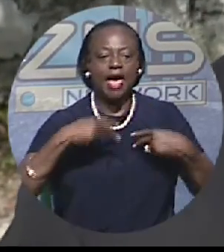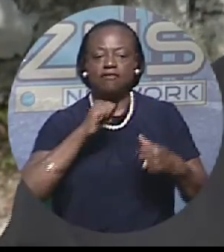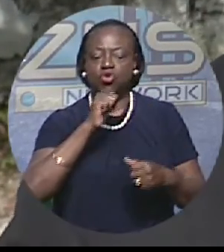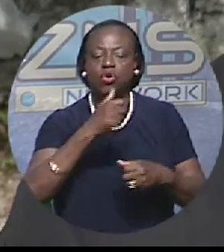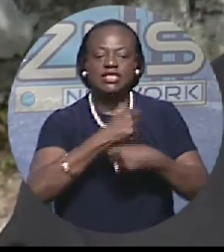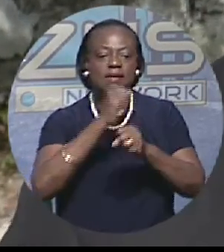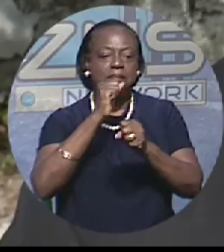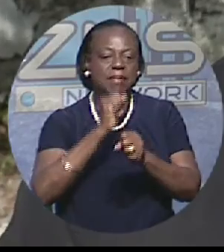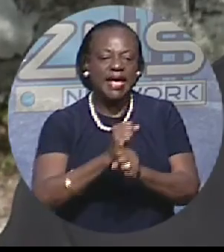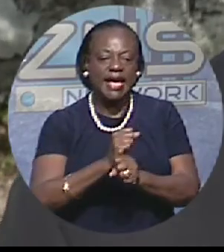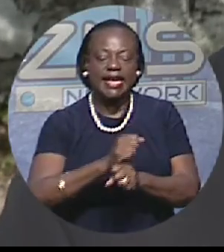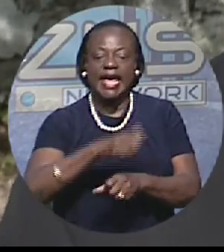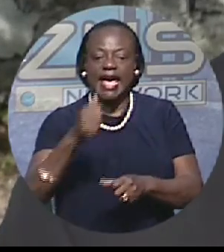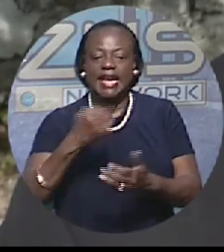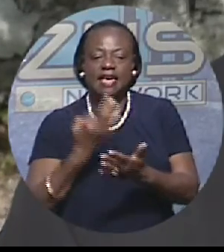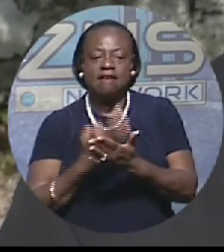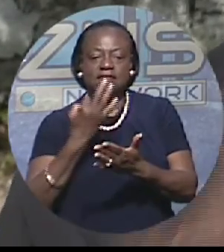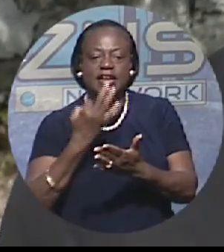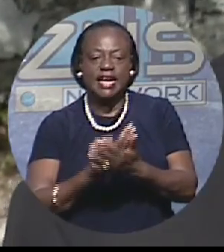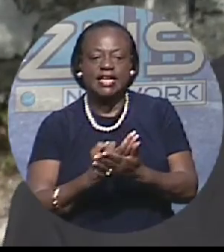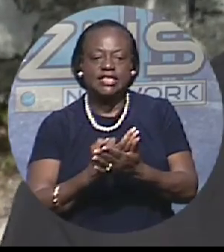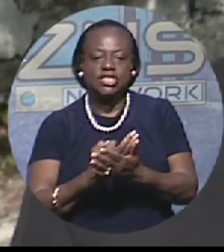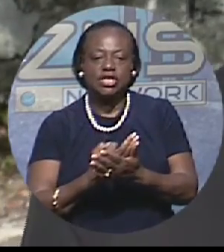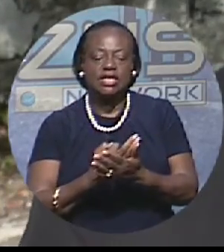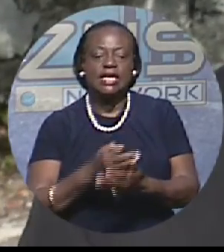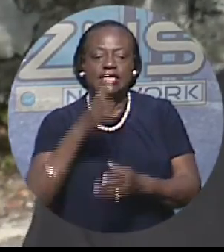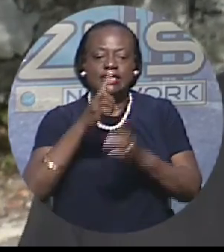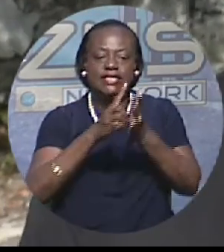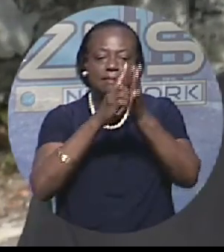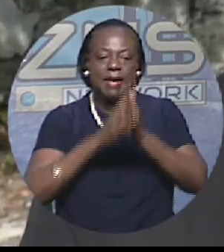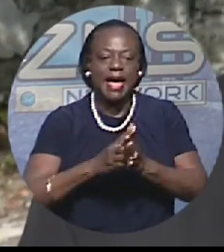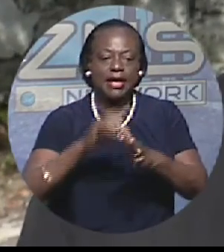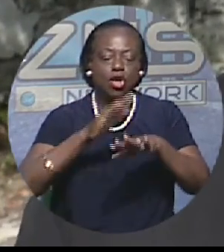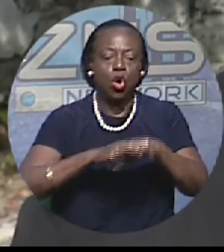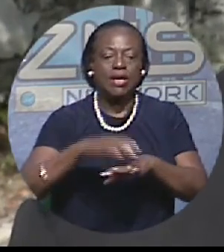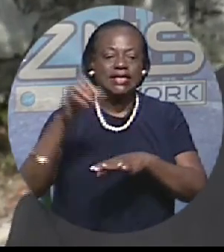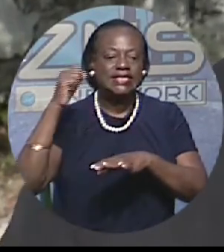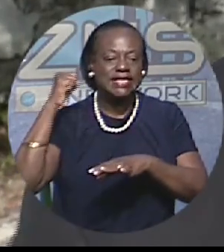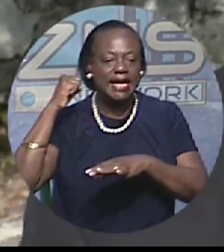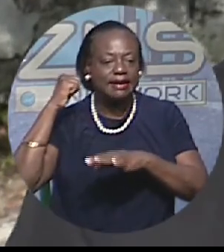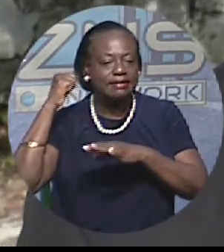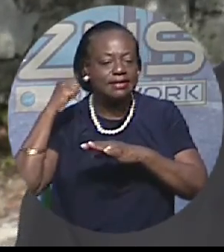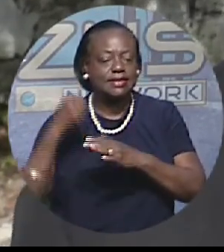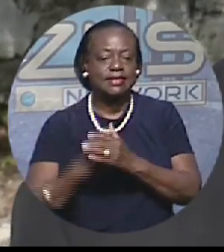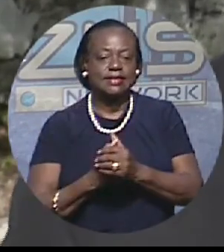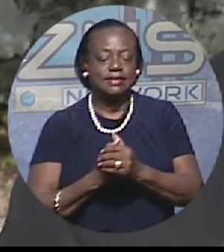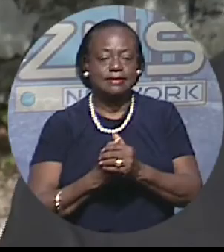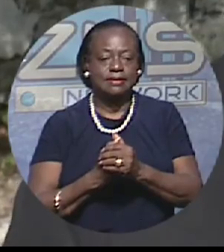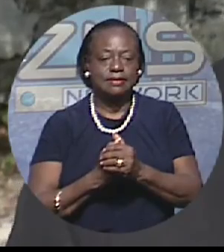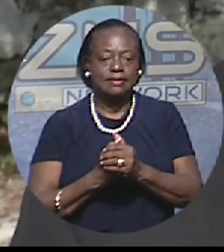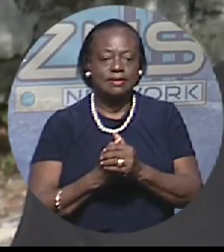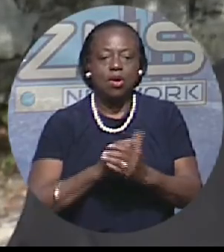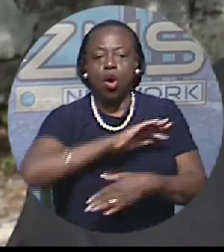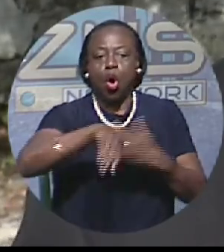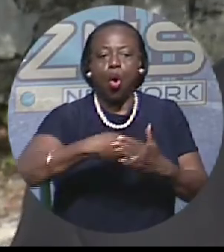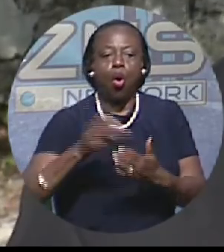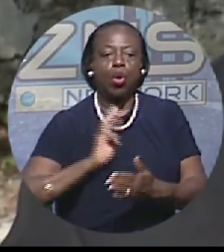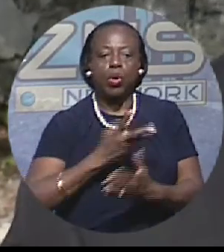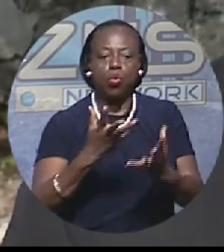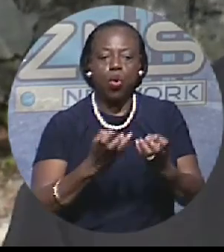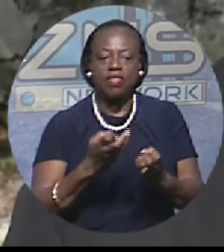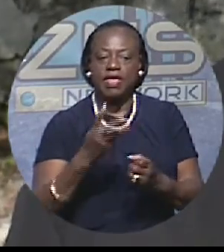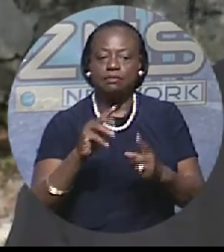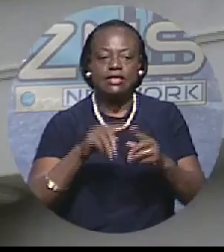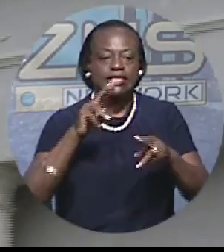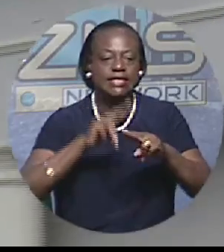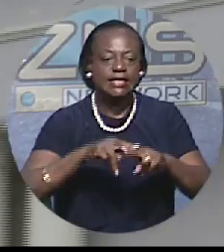any financial demand on Sandals. The only thing we ask Sandals to do, which the law requires, is them to sit down with the union, but they